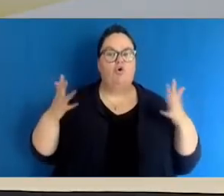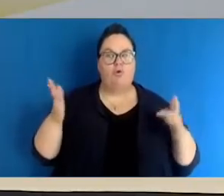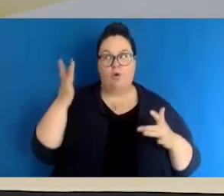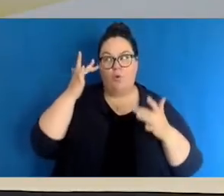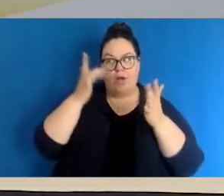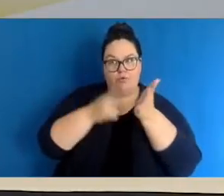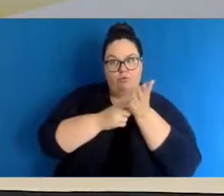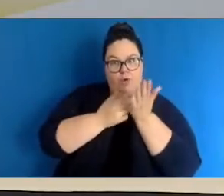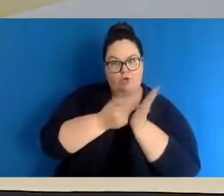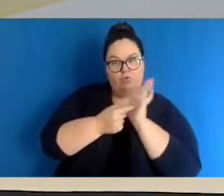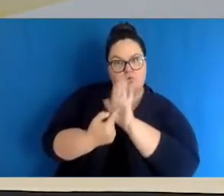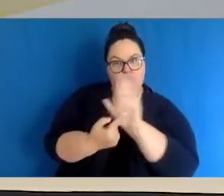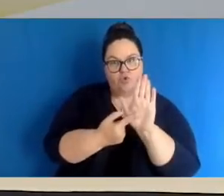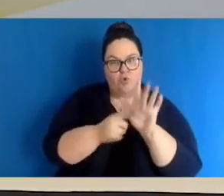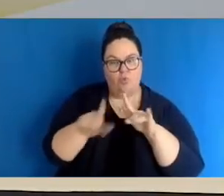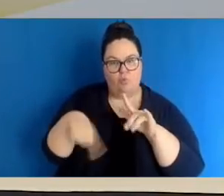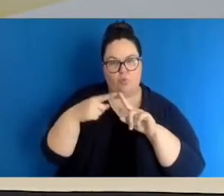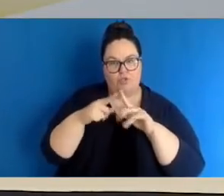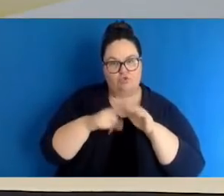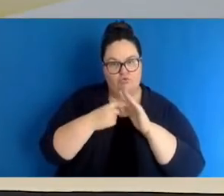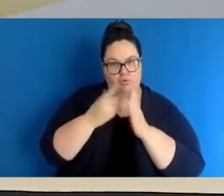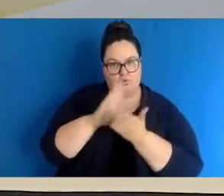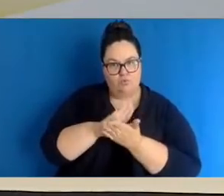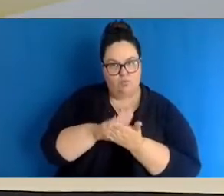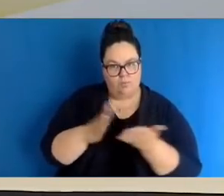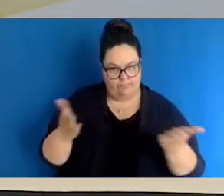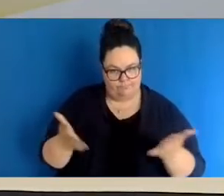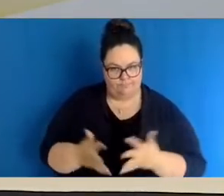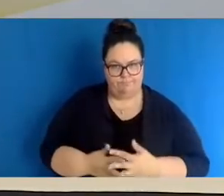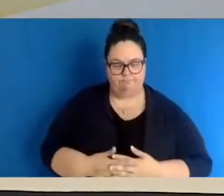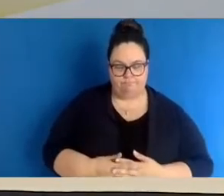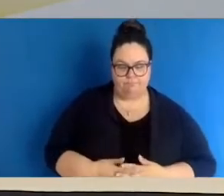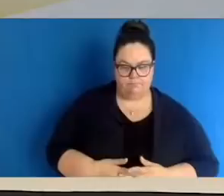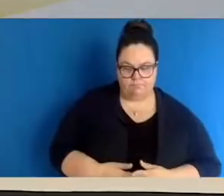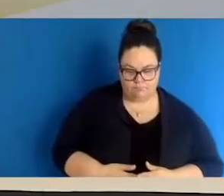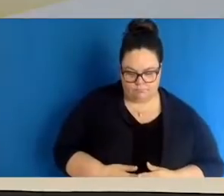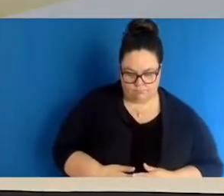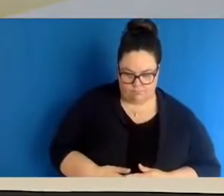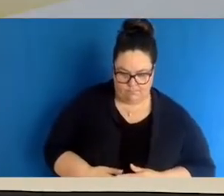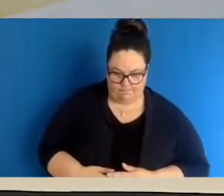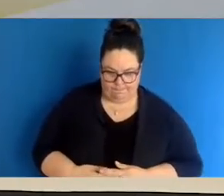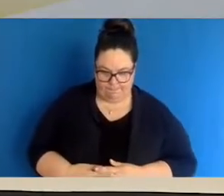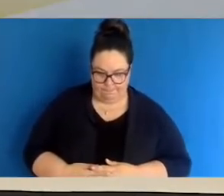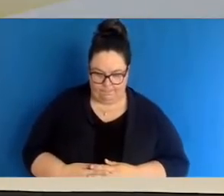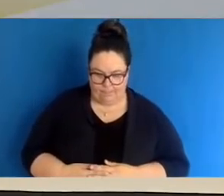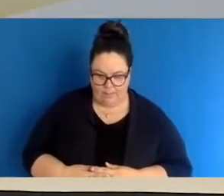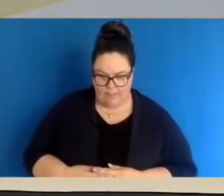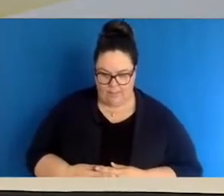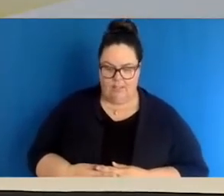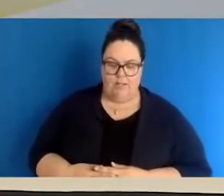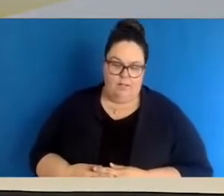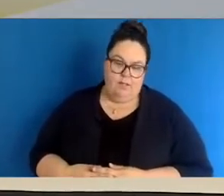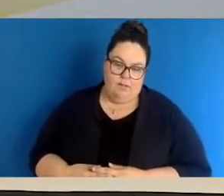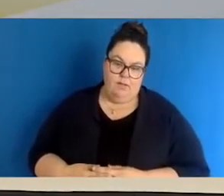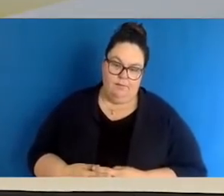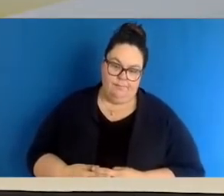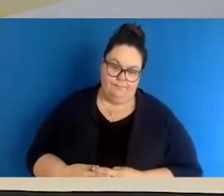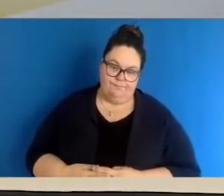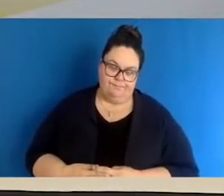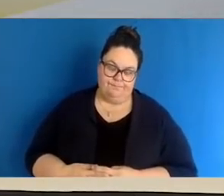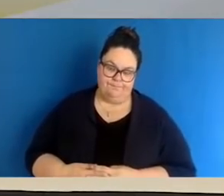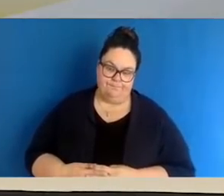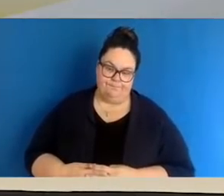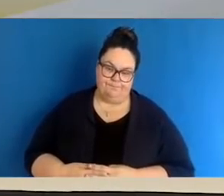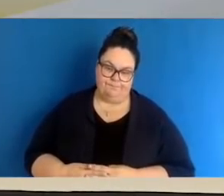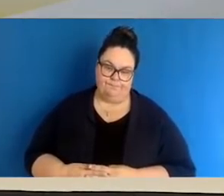are doing in terms of being protected, and students in our school system already. And one of the reasons we've